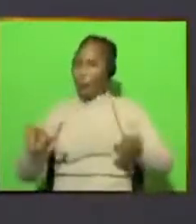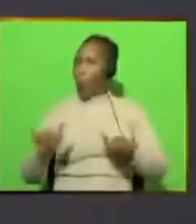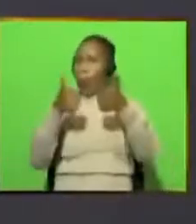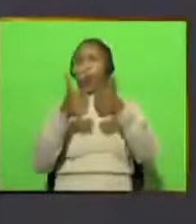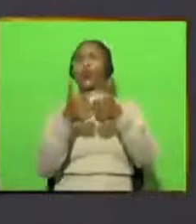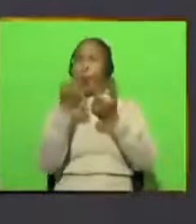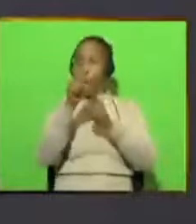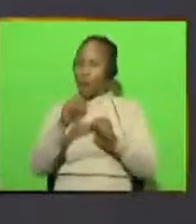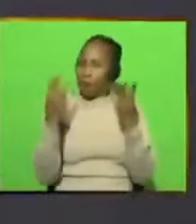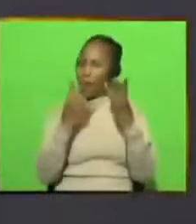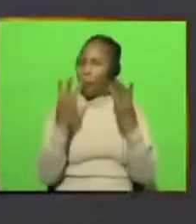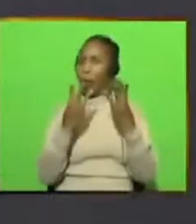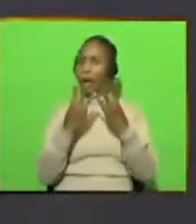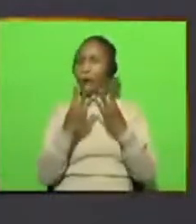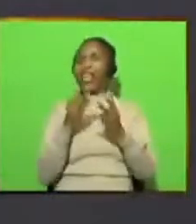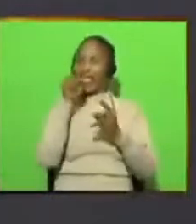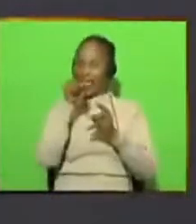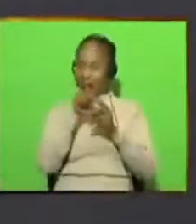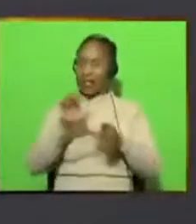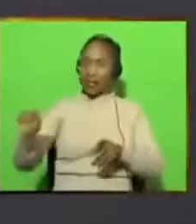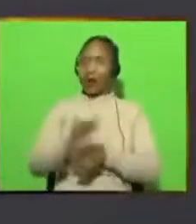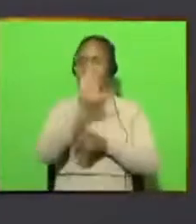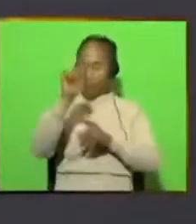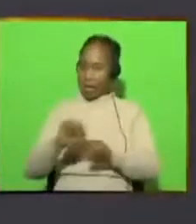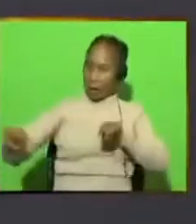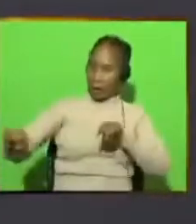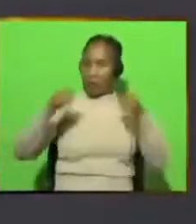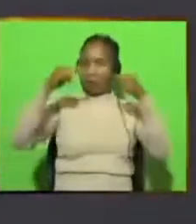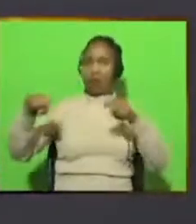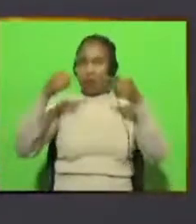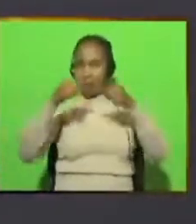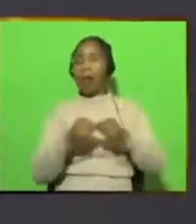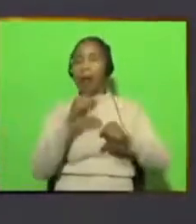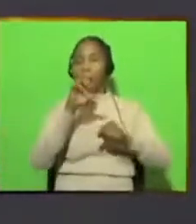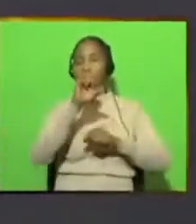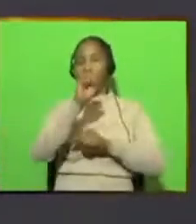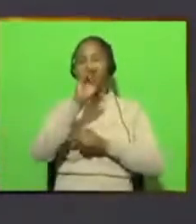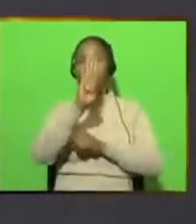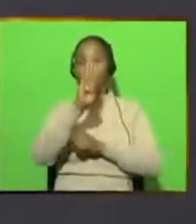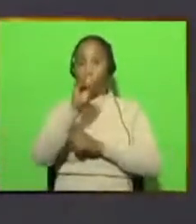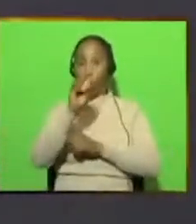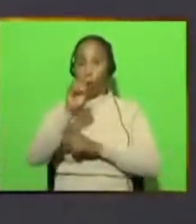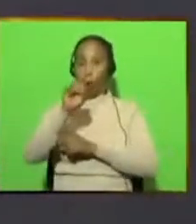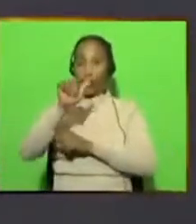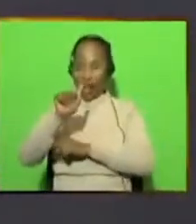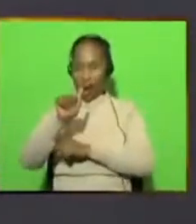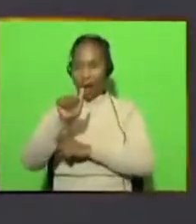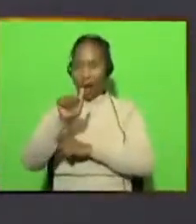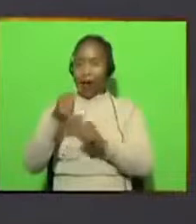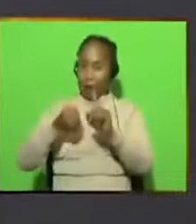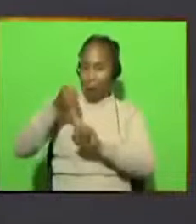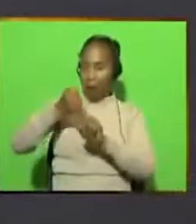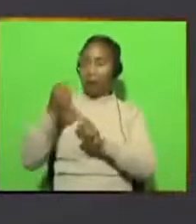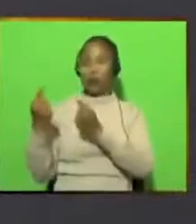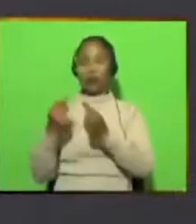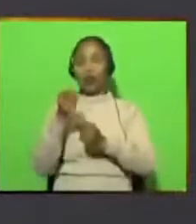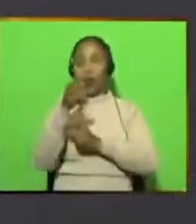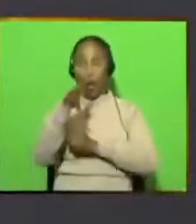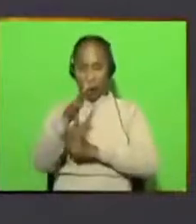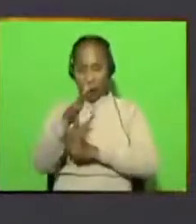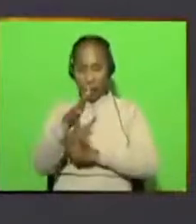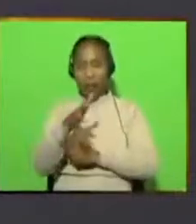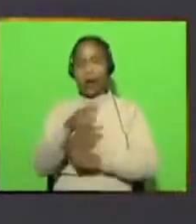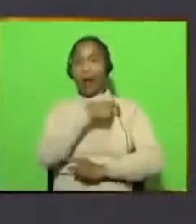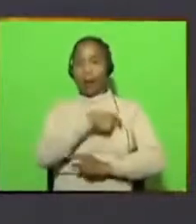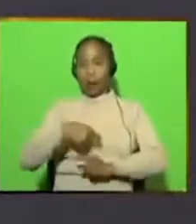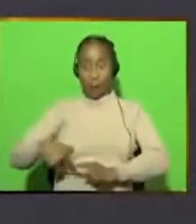certainly, as Build One South Africa will be fighting to do. Mr. President, to you, I wish to say this to you, that